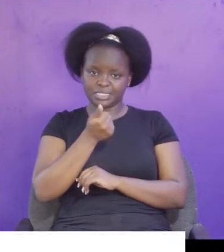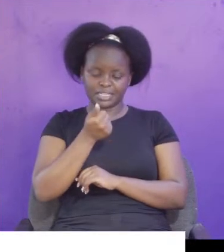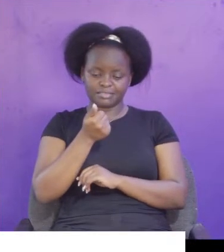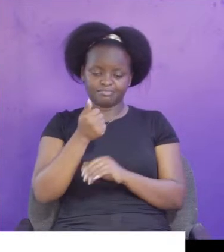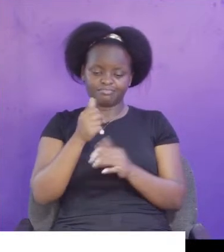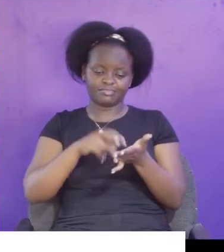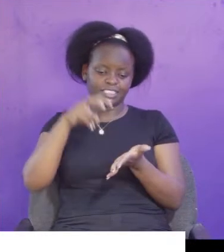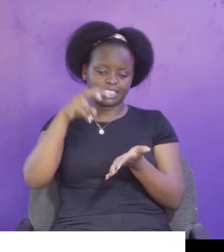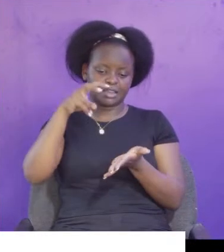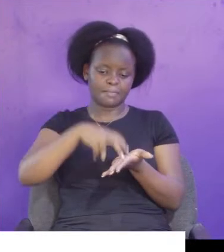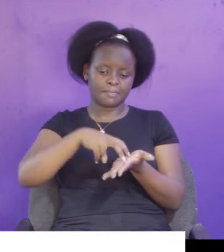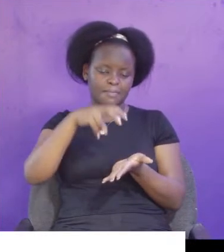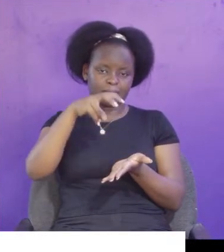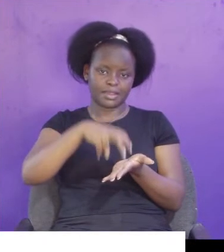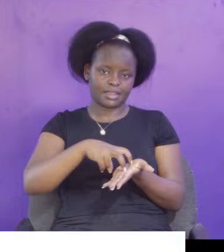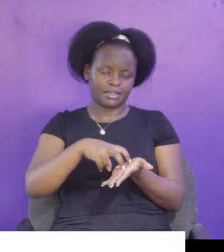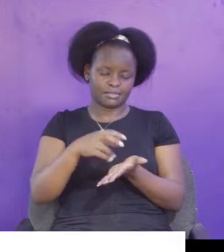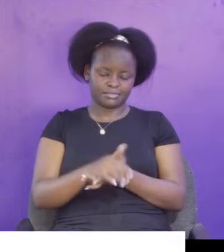vault.